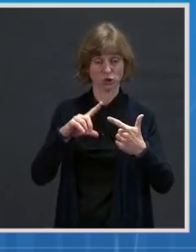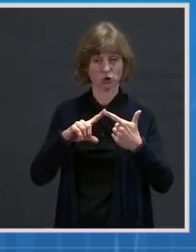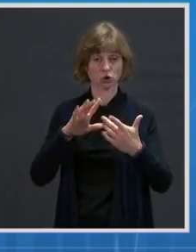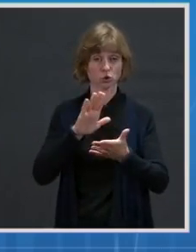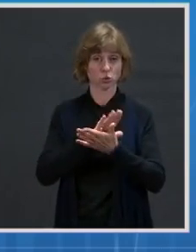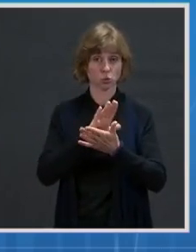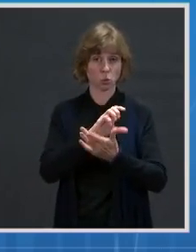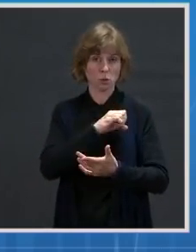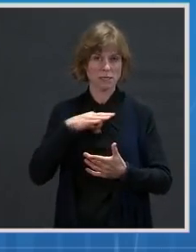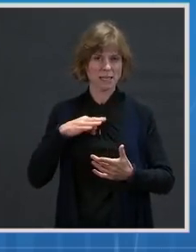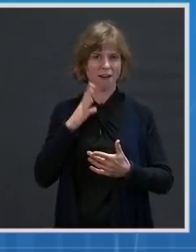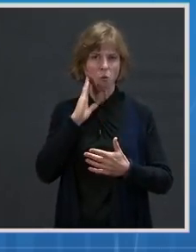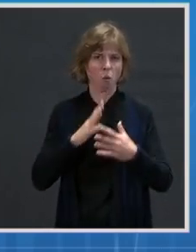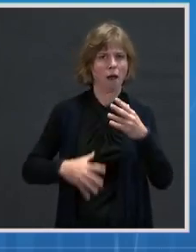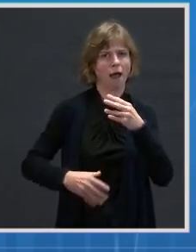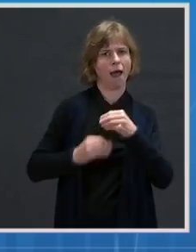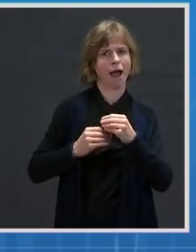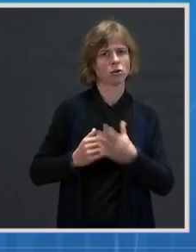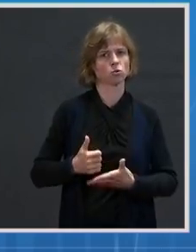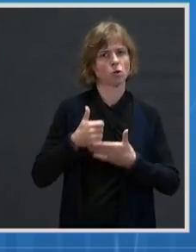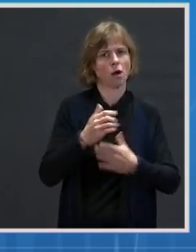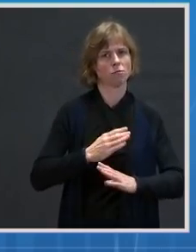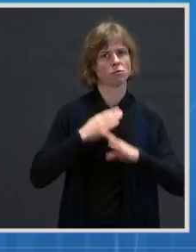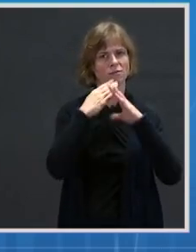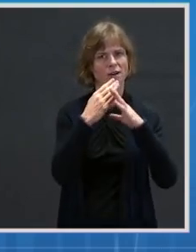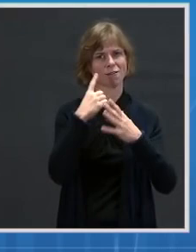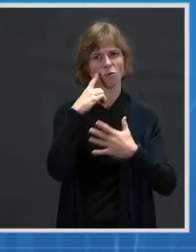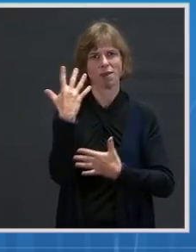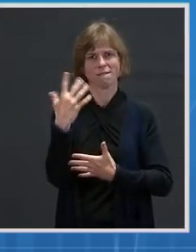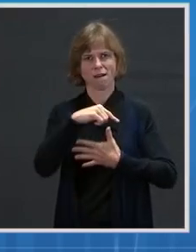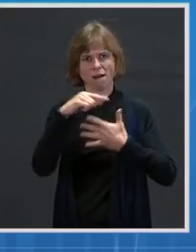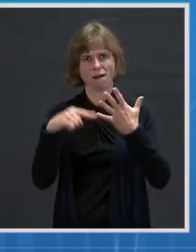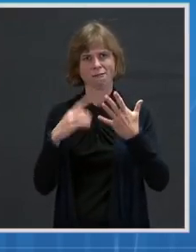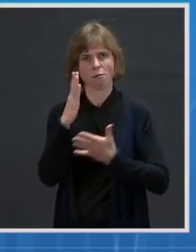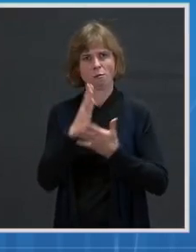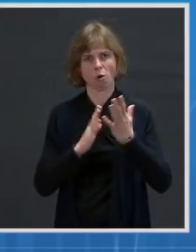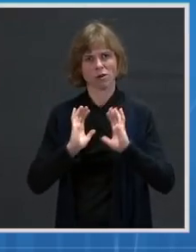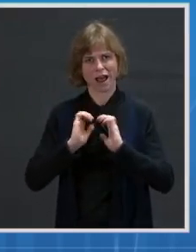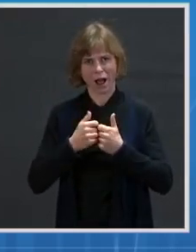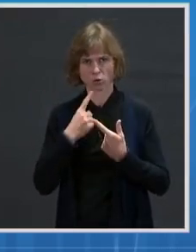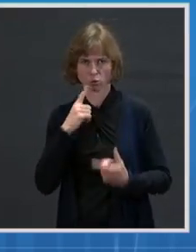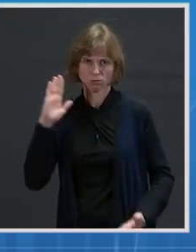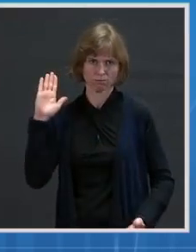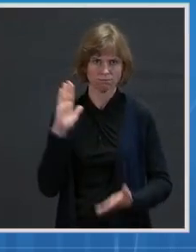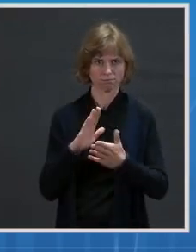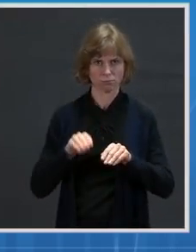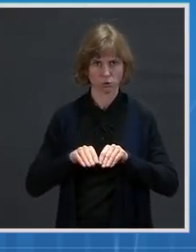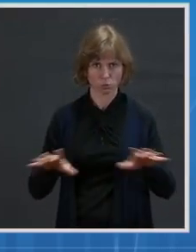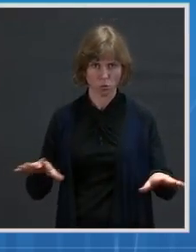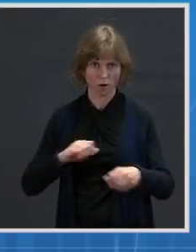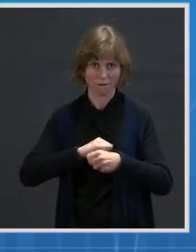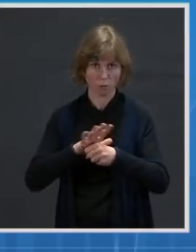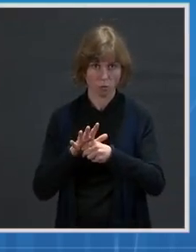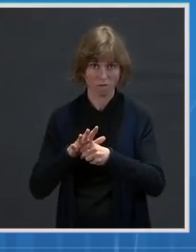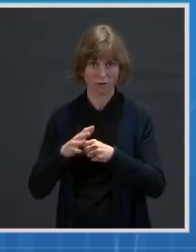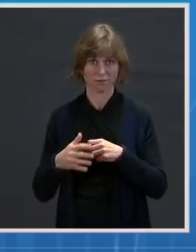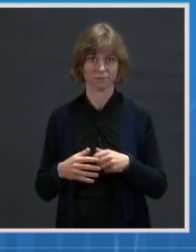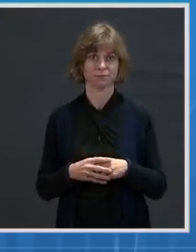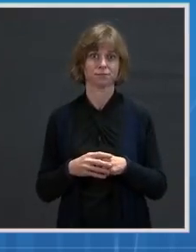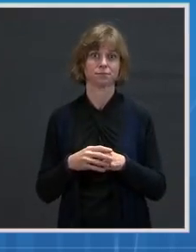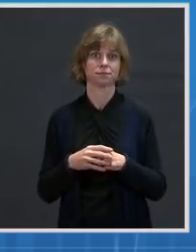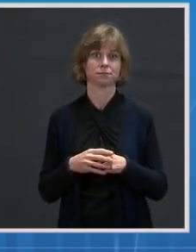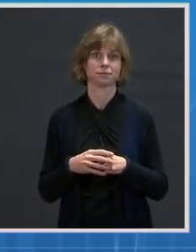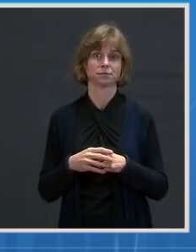of protection that can be added to the 5 key layered mitigation strategies. Finally, I want to emphasize that